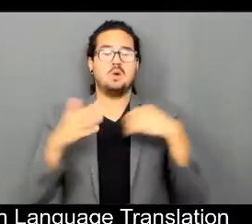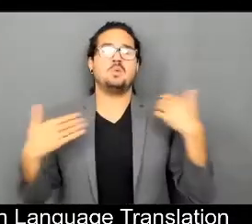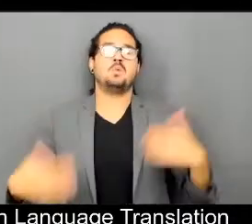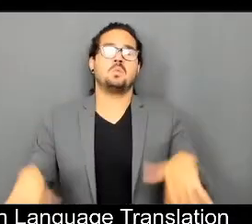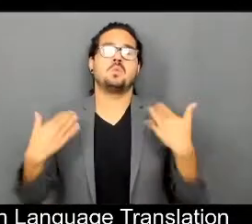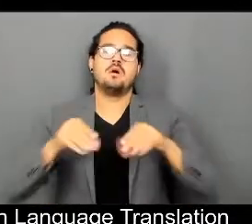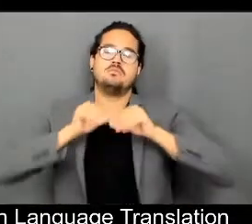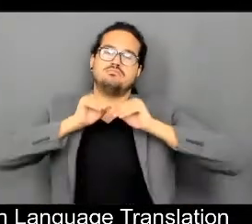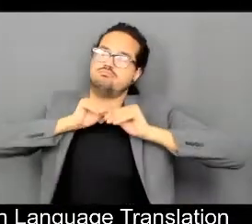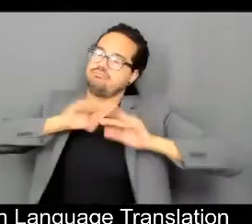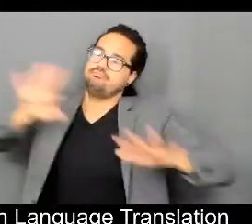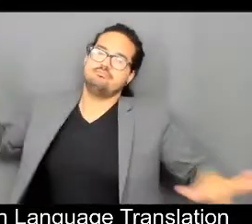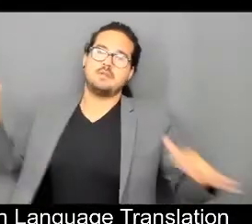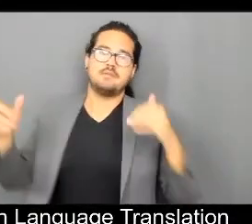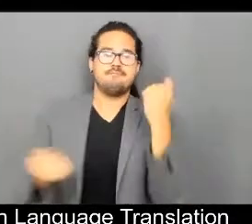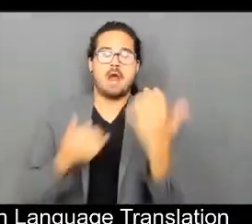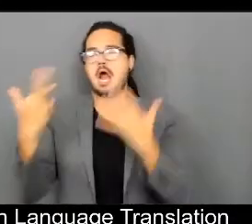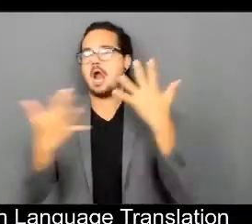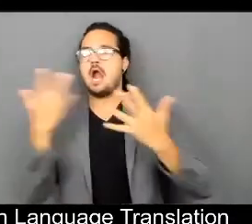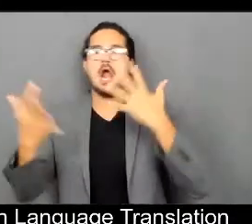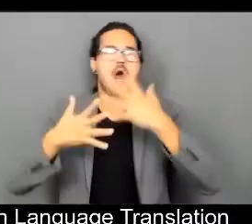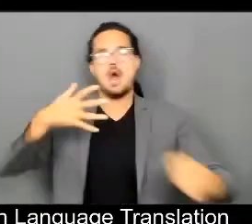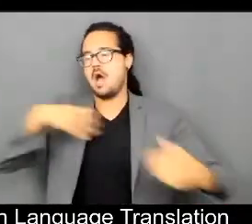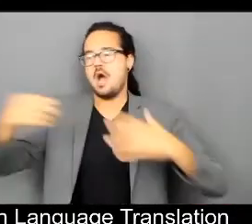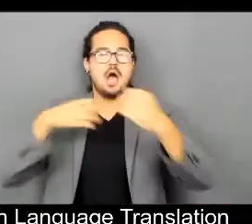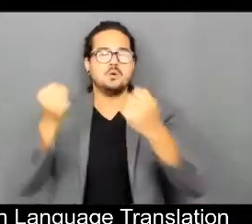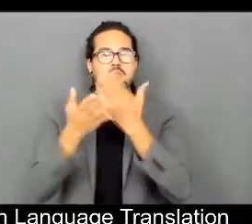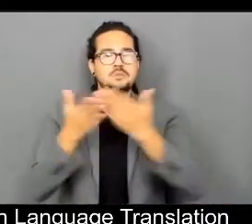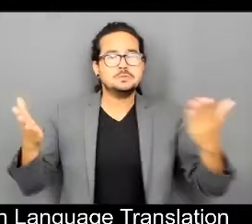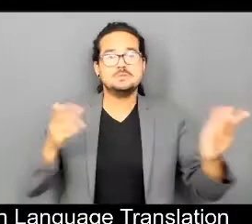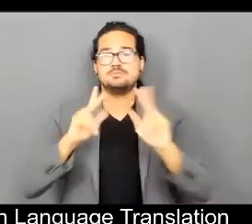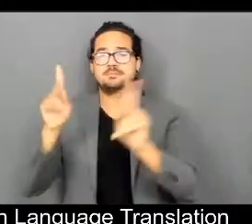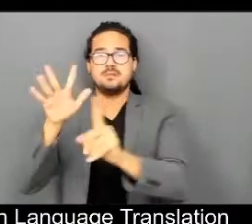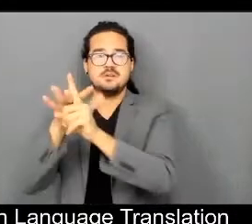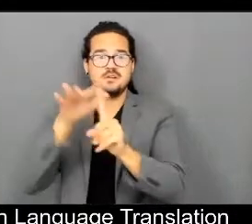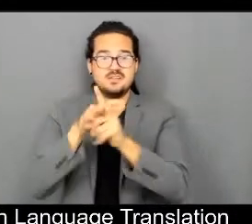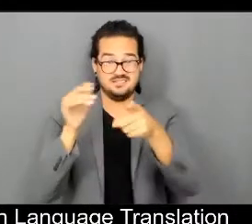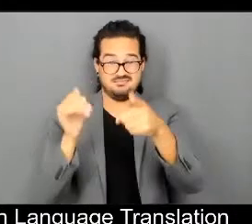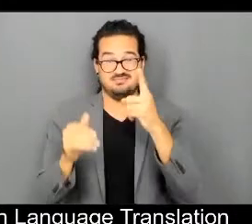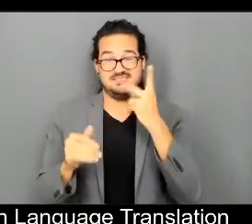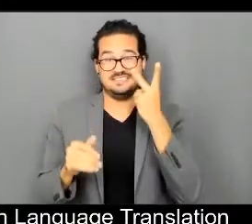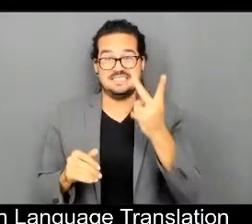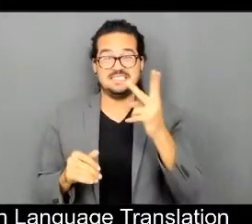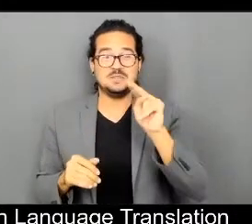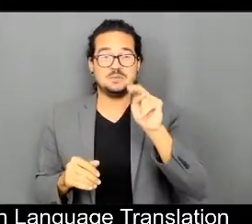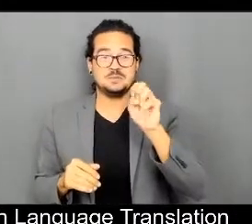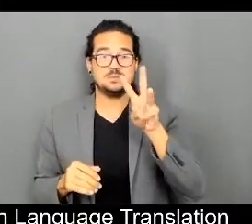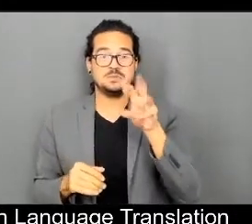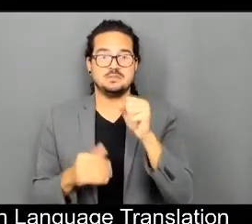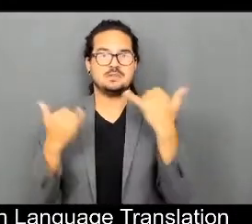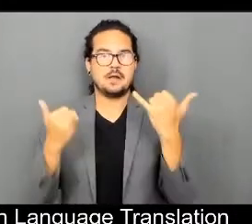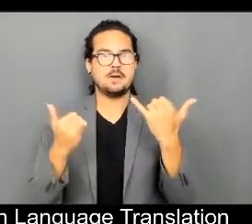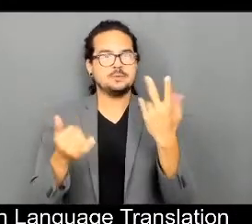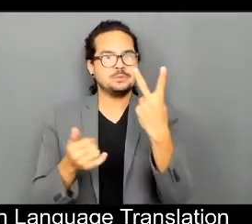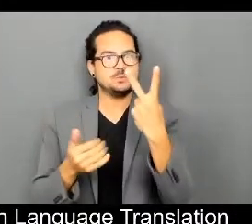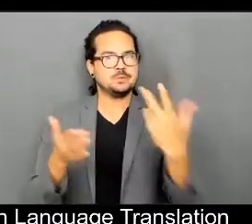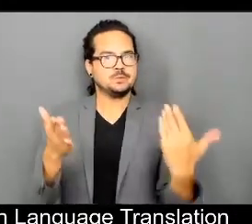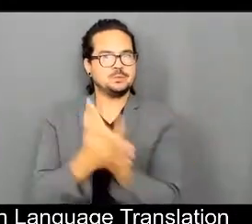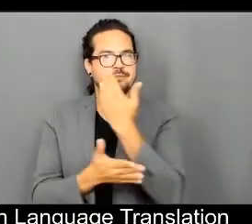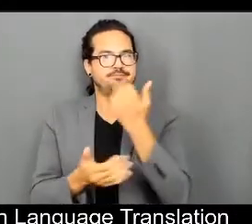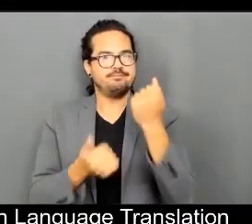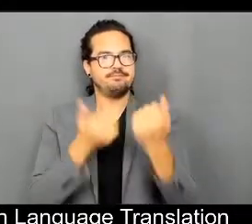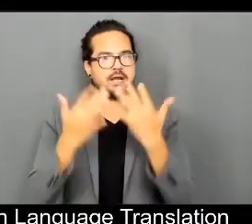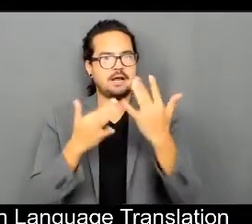know what we're doing here in Marin County to prepare. We've upstaffed 2 additional strike teams of engines. So it's about 10 engines with